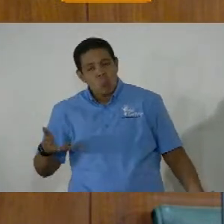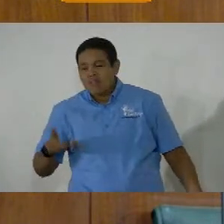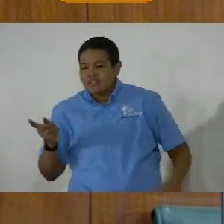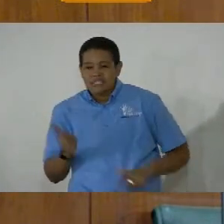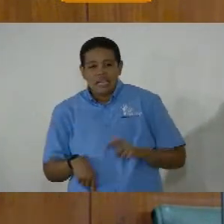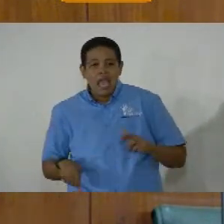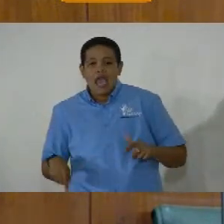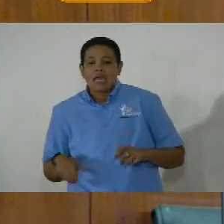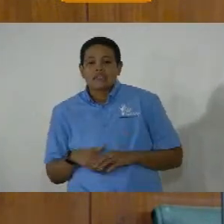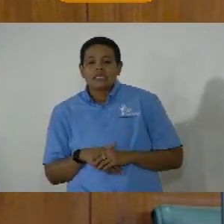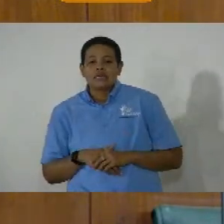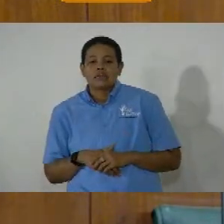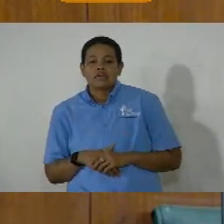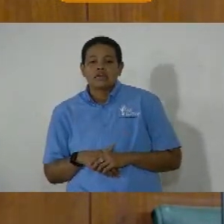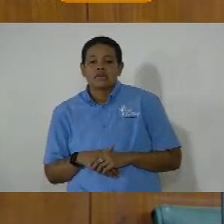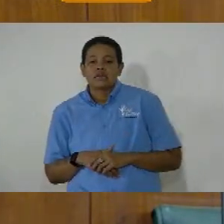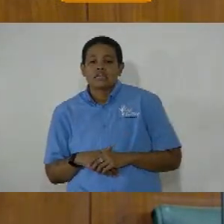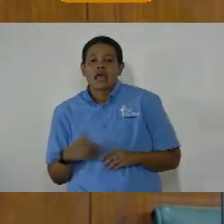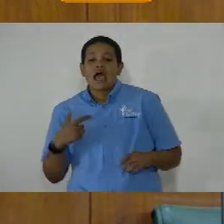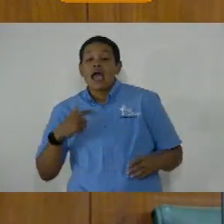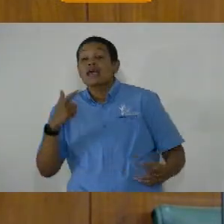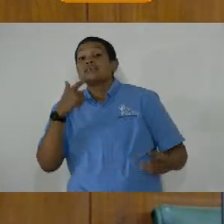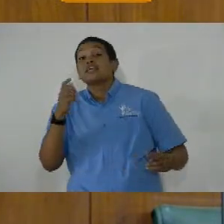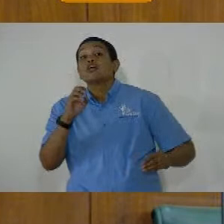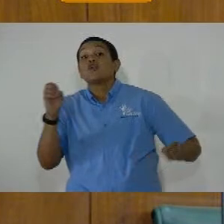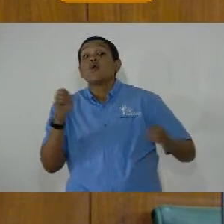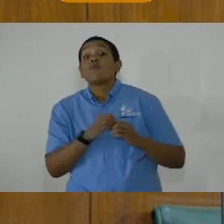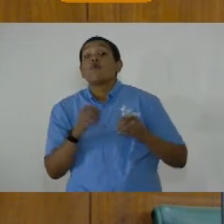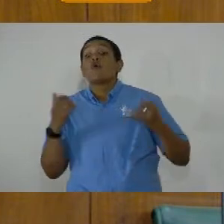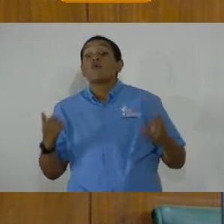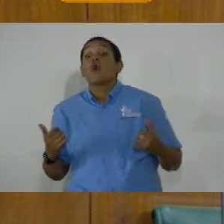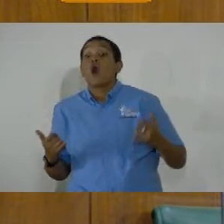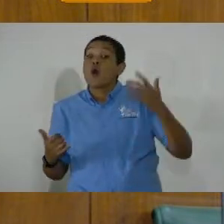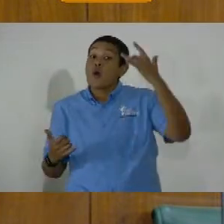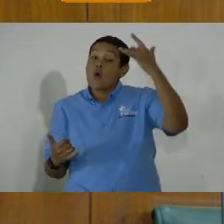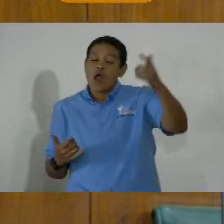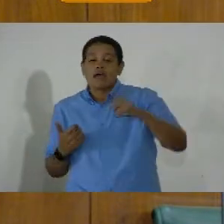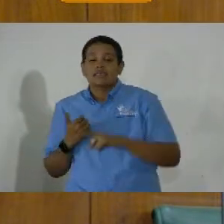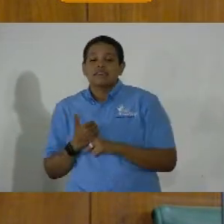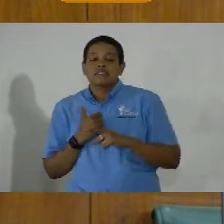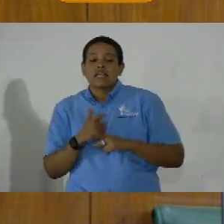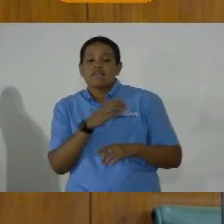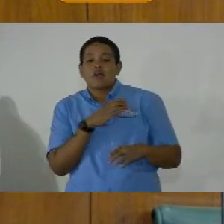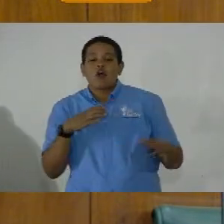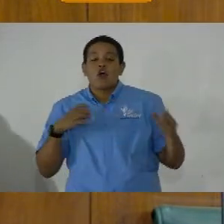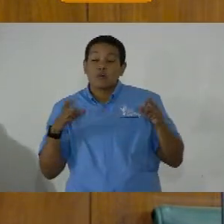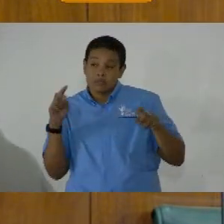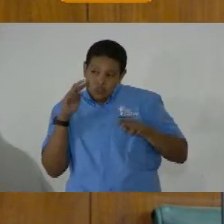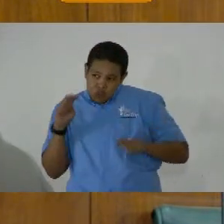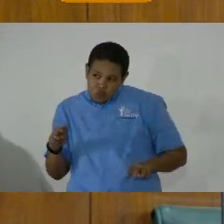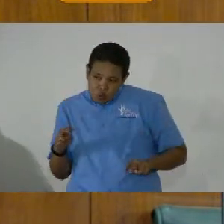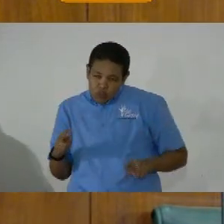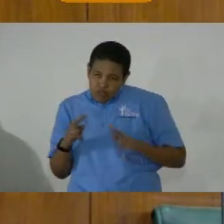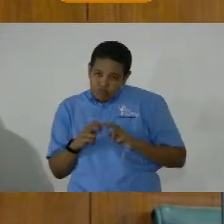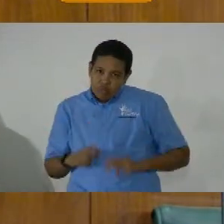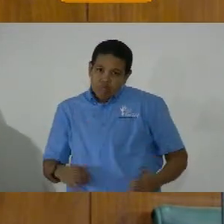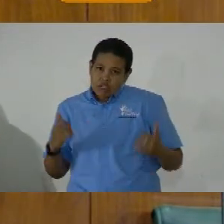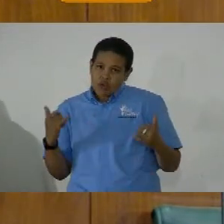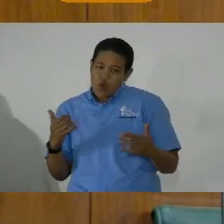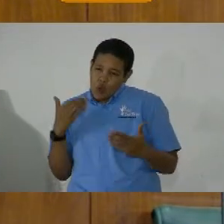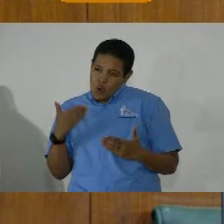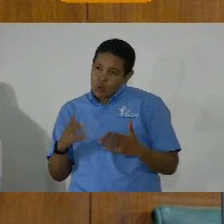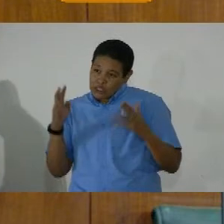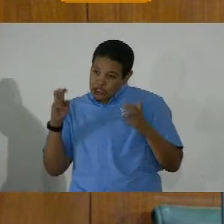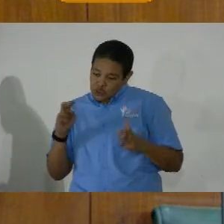And I say no more about that now because there's a committee looking very closely at the